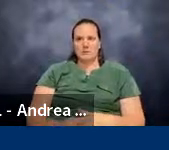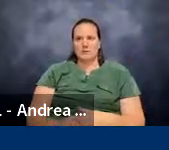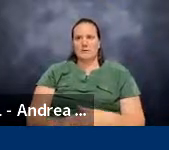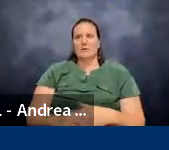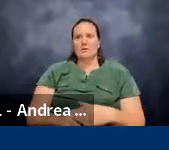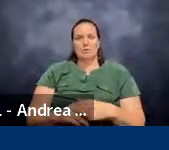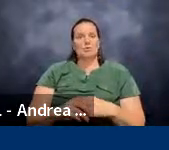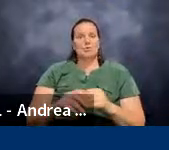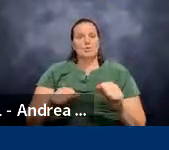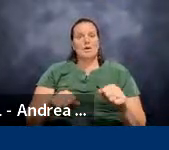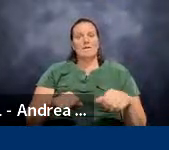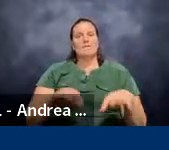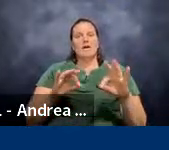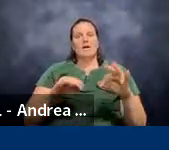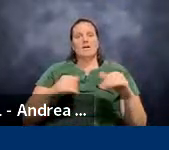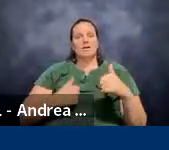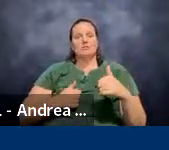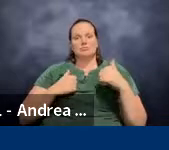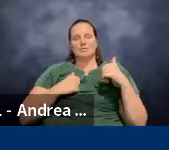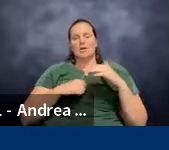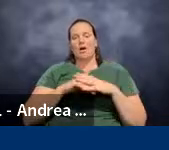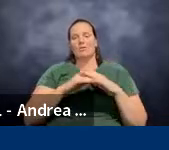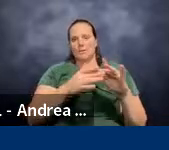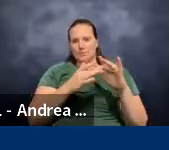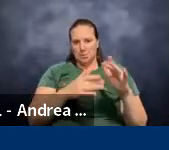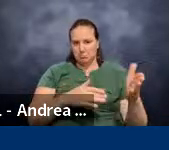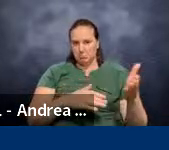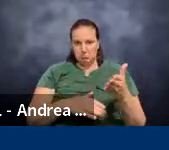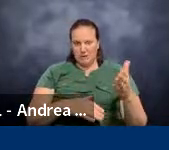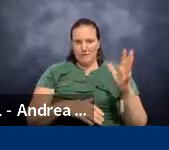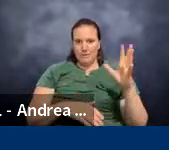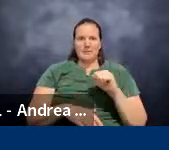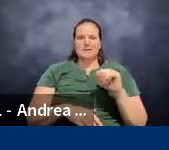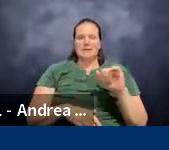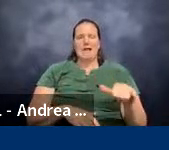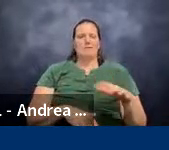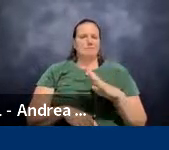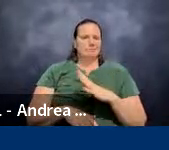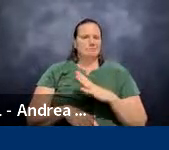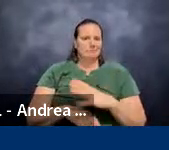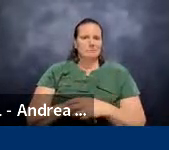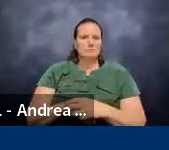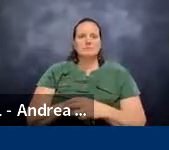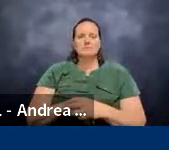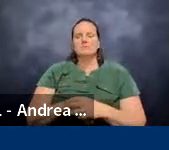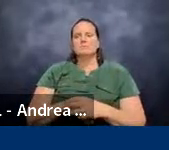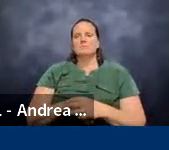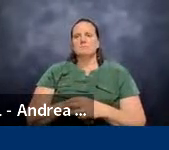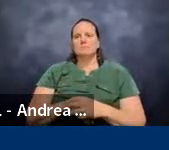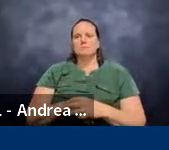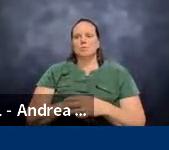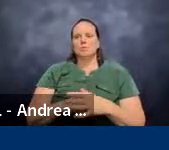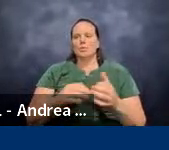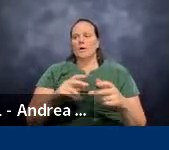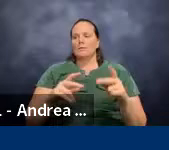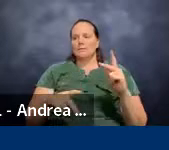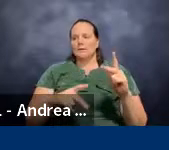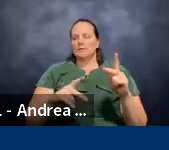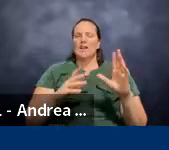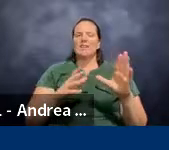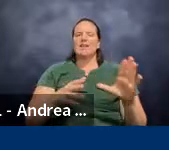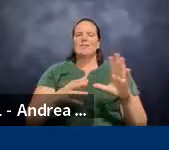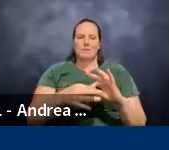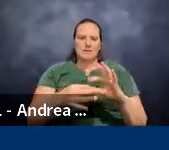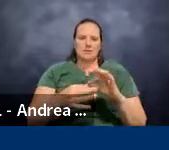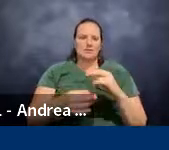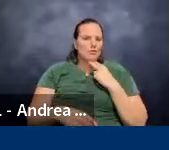able to find the address on our website if you didn't catch it. We also wanted people to be able to leave a